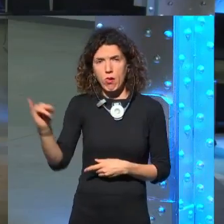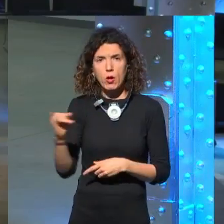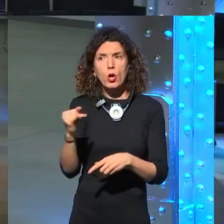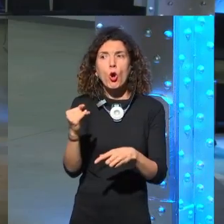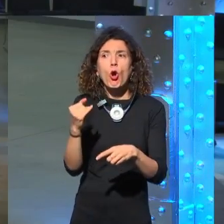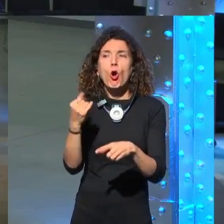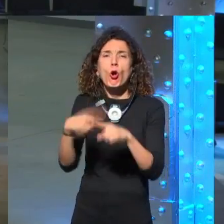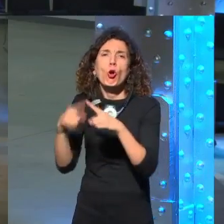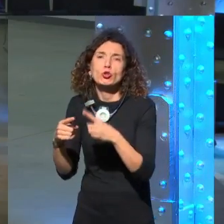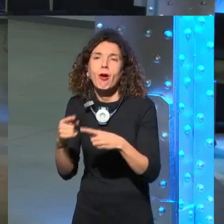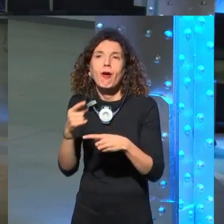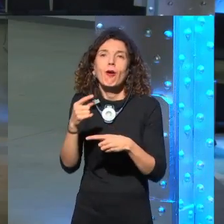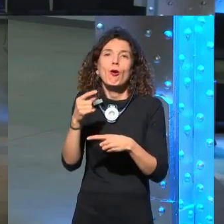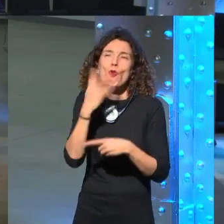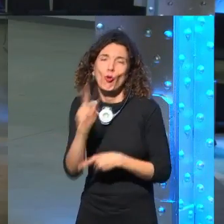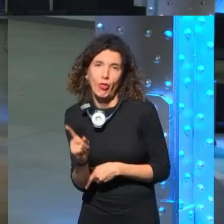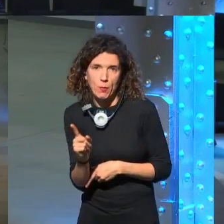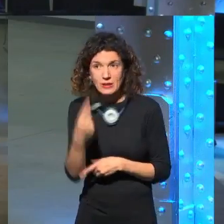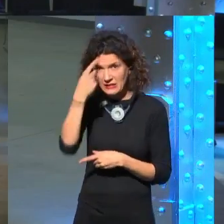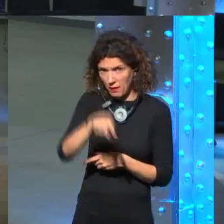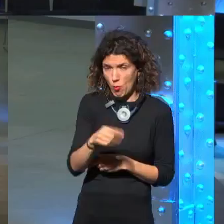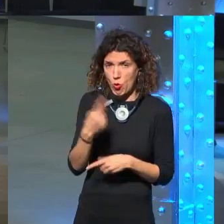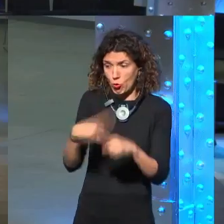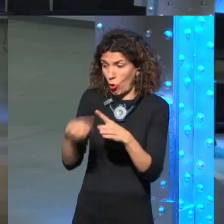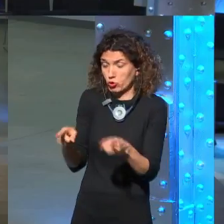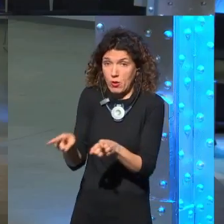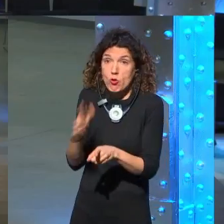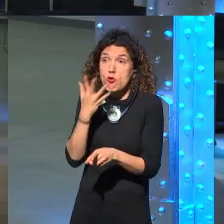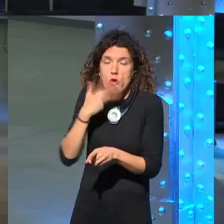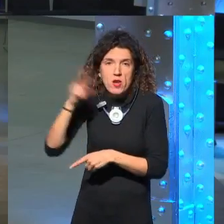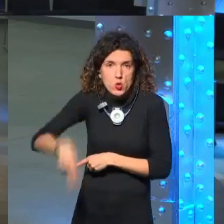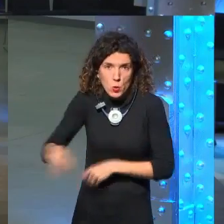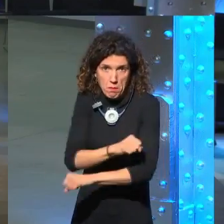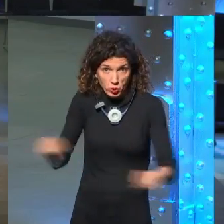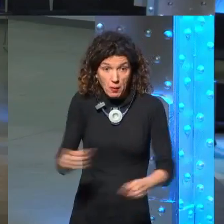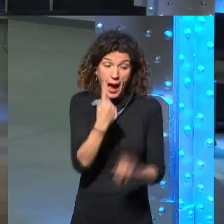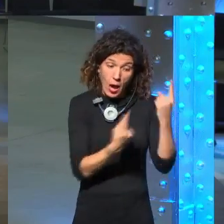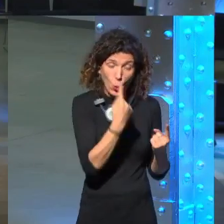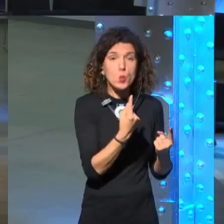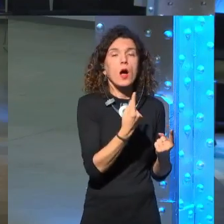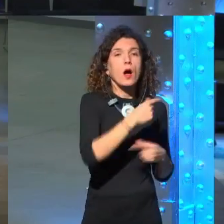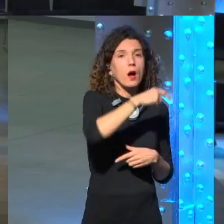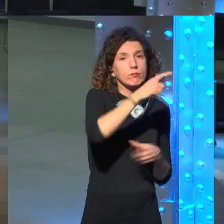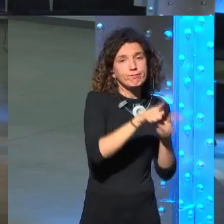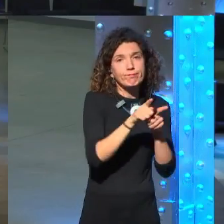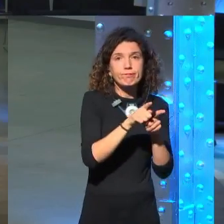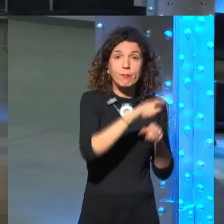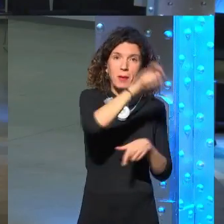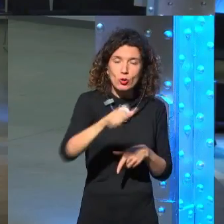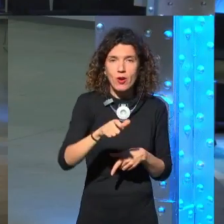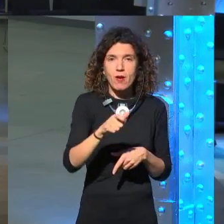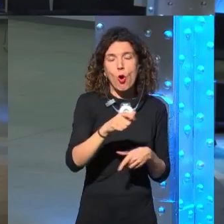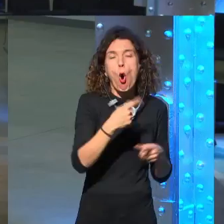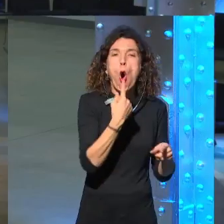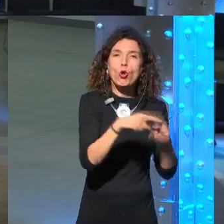there are some things we do not know. But there are also unknown unknowns. Those are the ones we don't know we don't